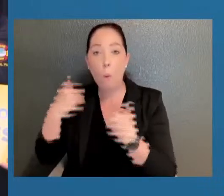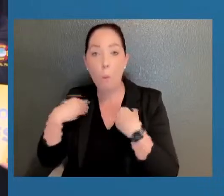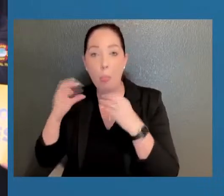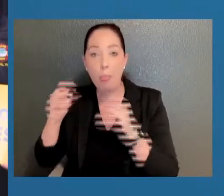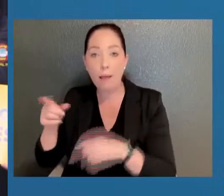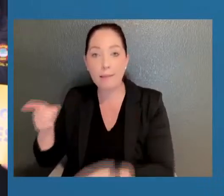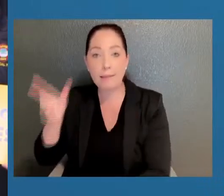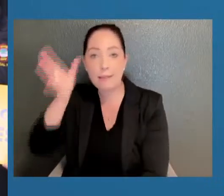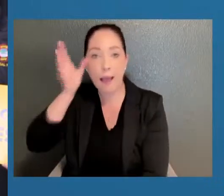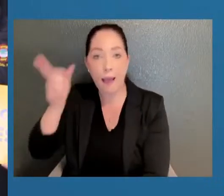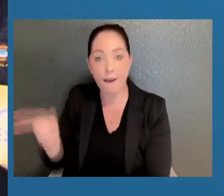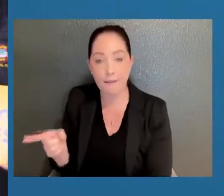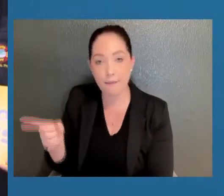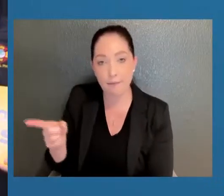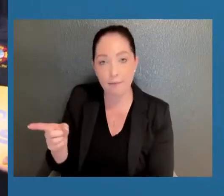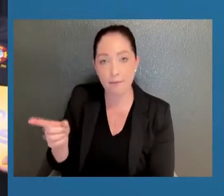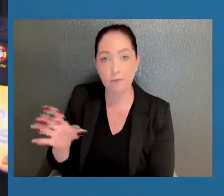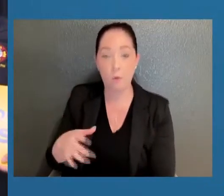So as a health center,